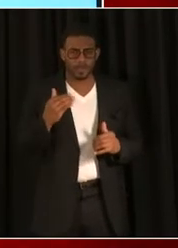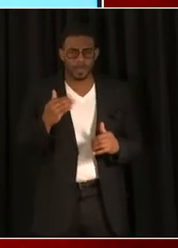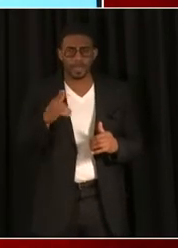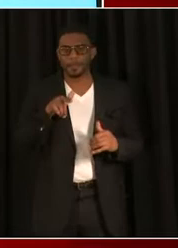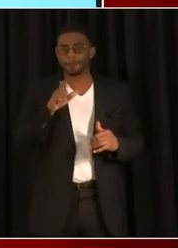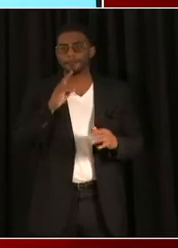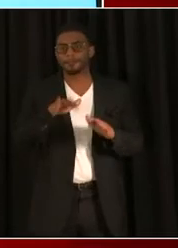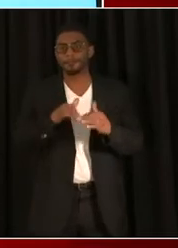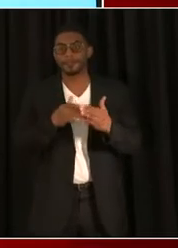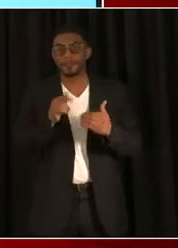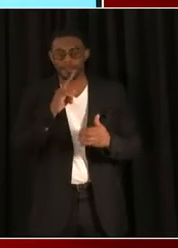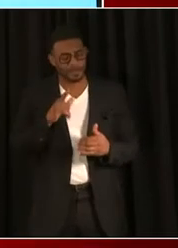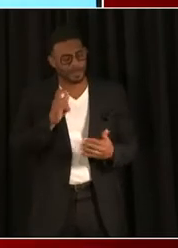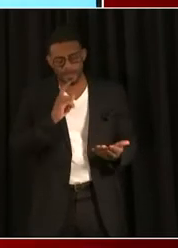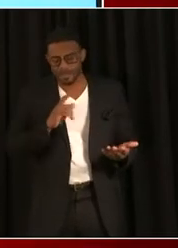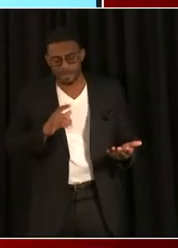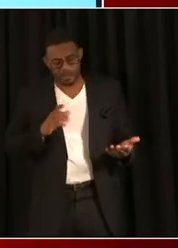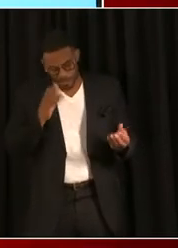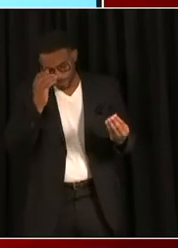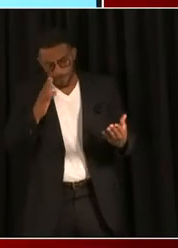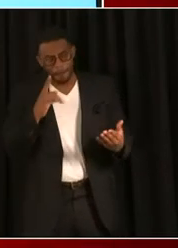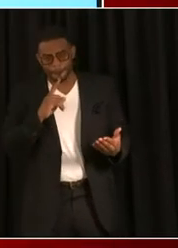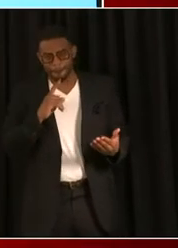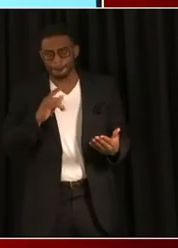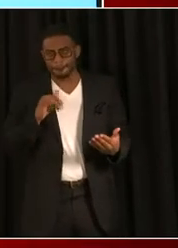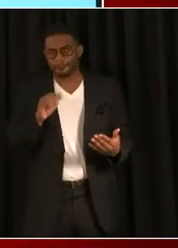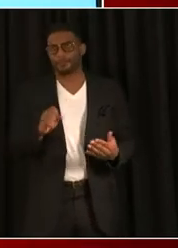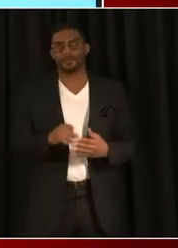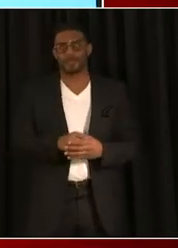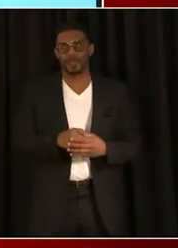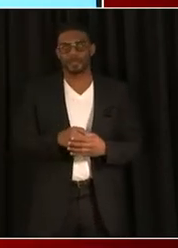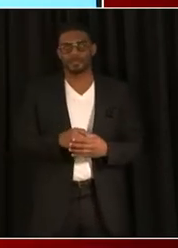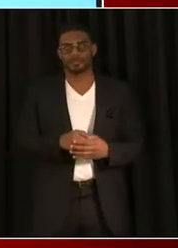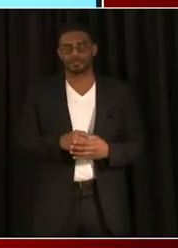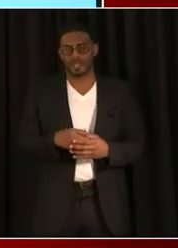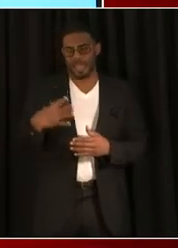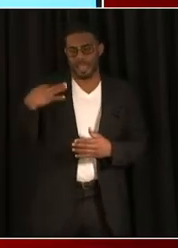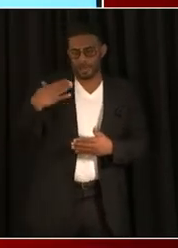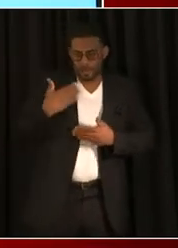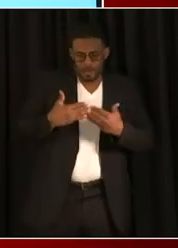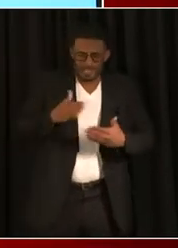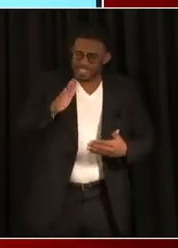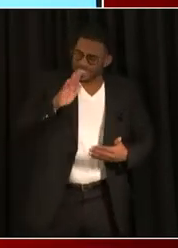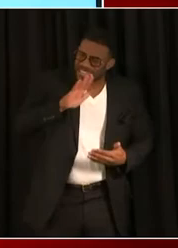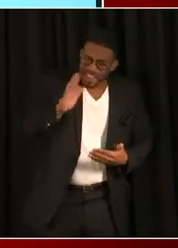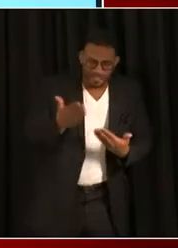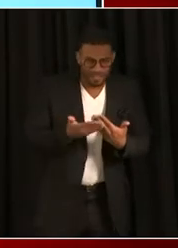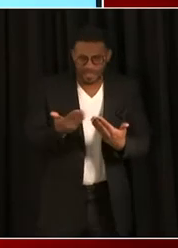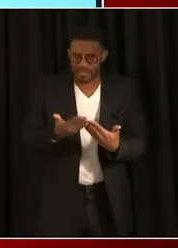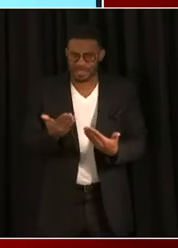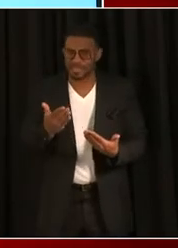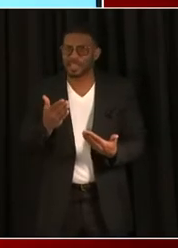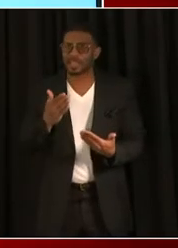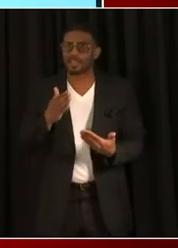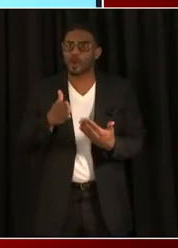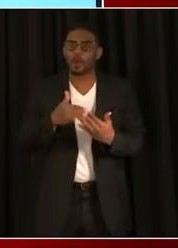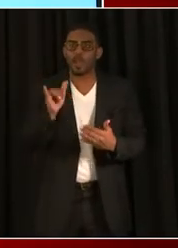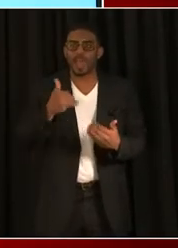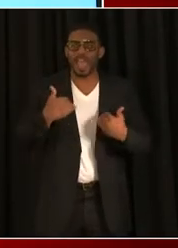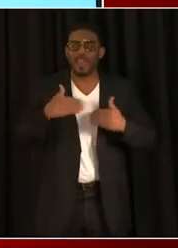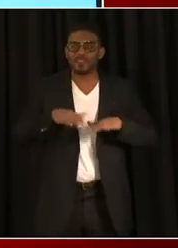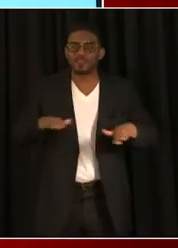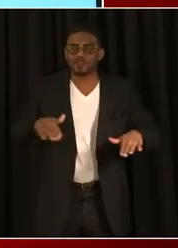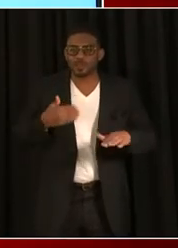This is where you're supposed to say how easy it is. It's never, yeah, it's just like having